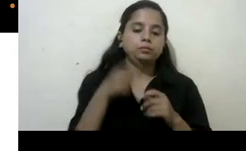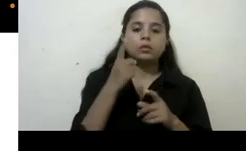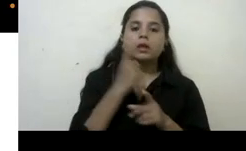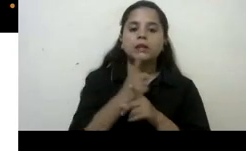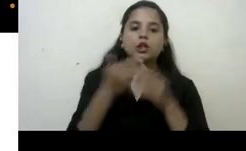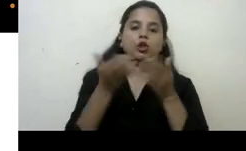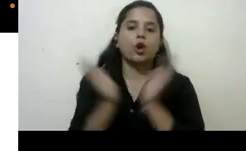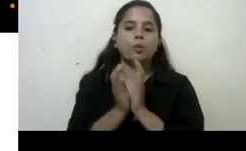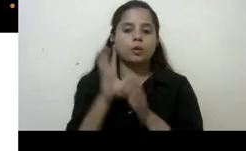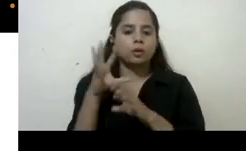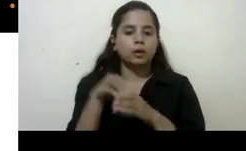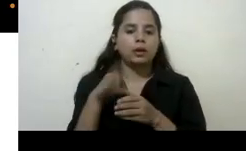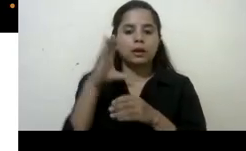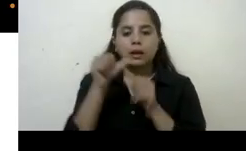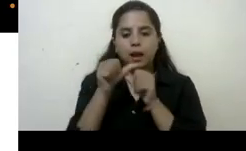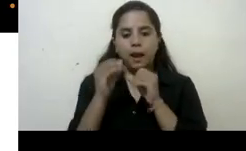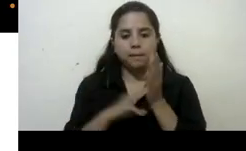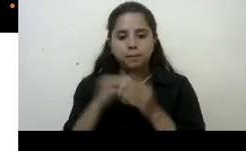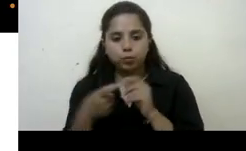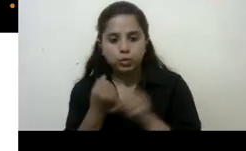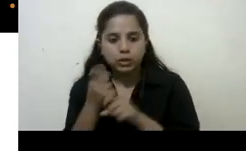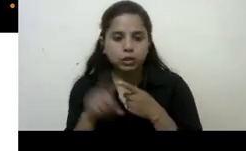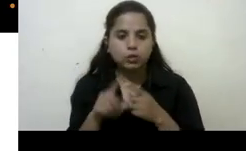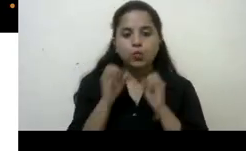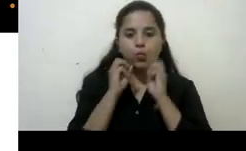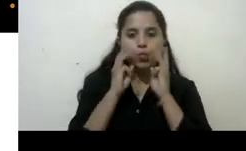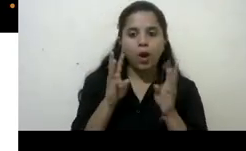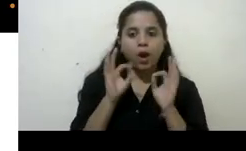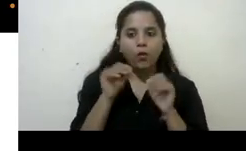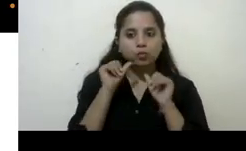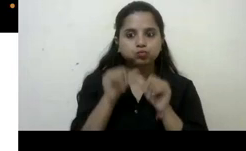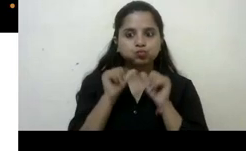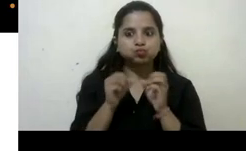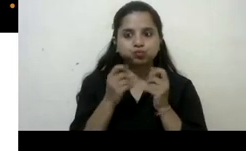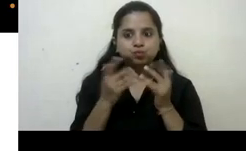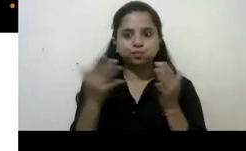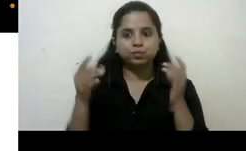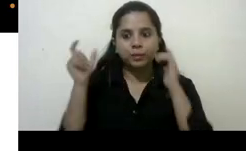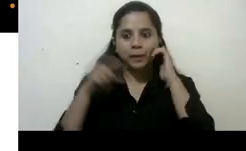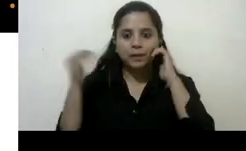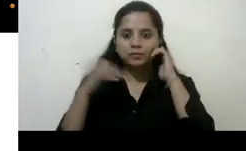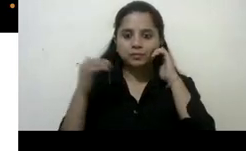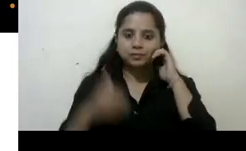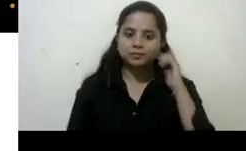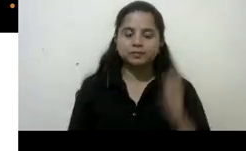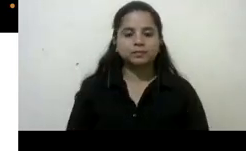community. Cambridge, Santa, Relo, wow, getting lots of answers.